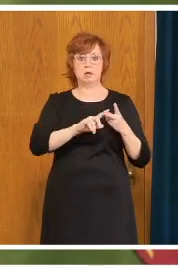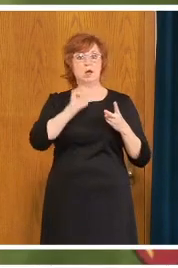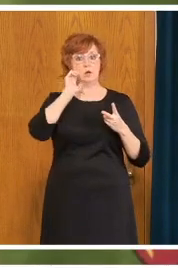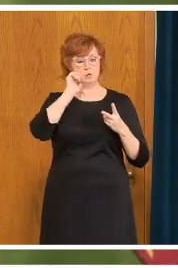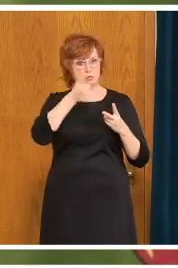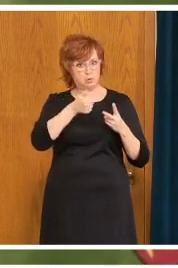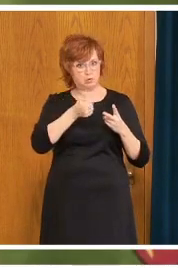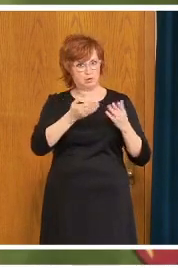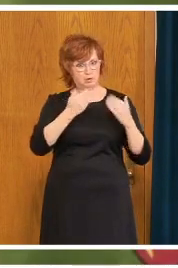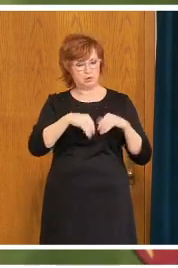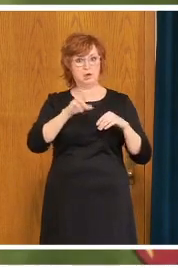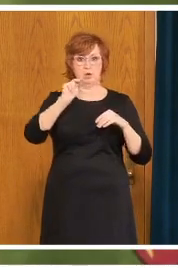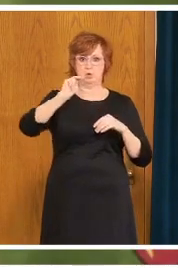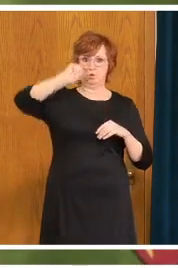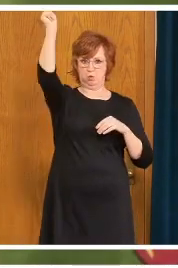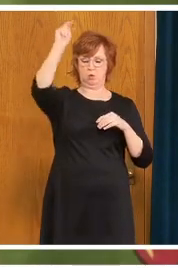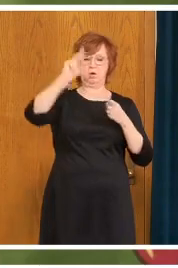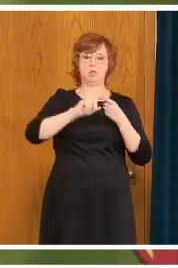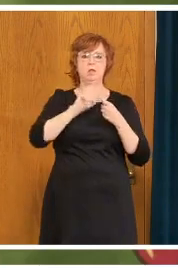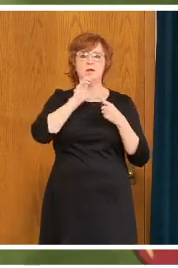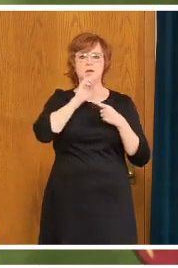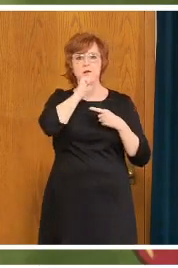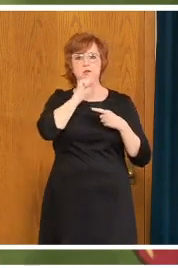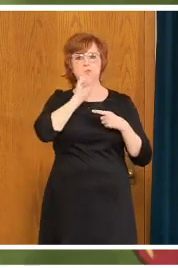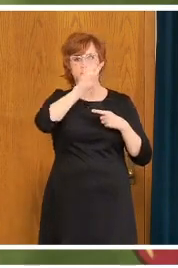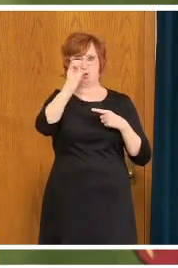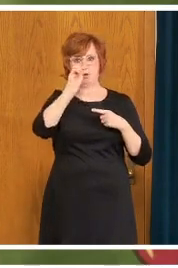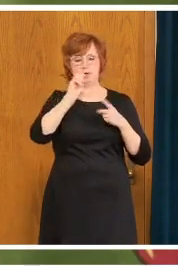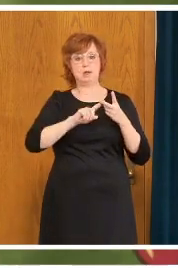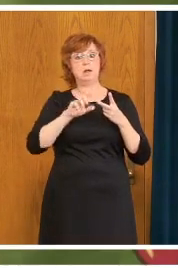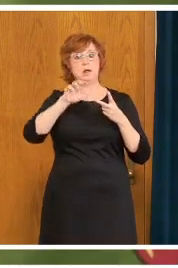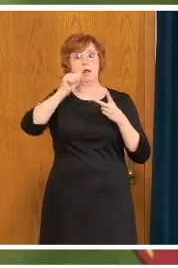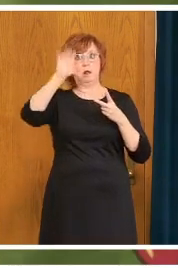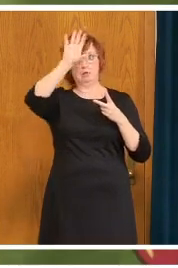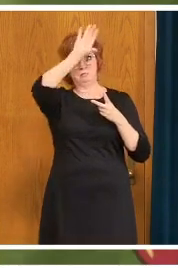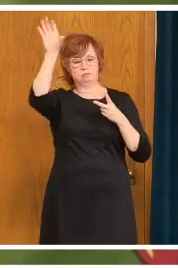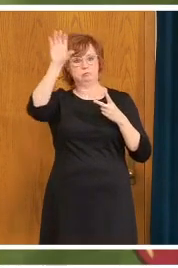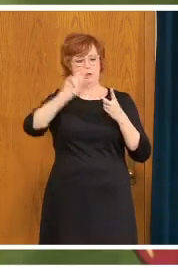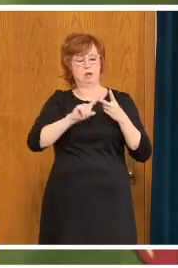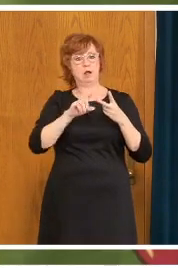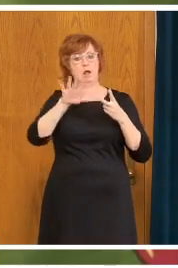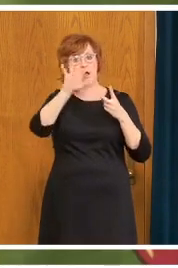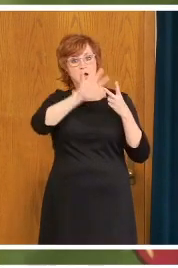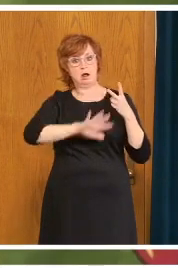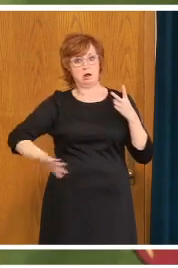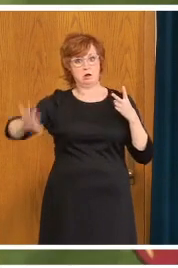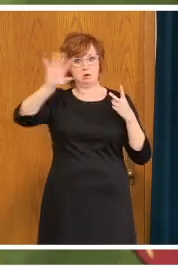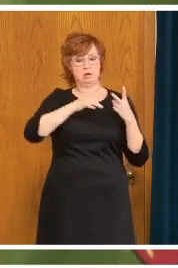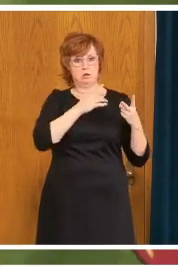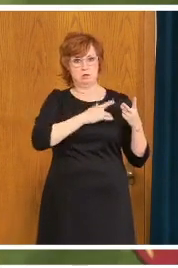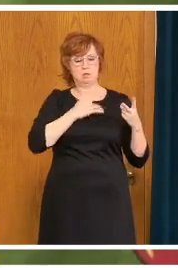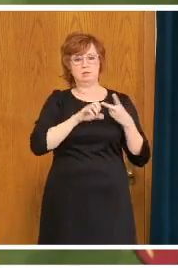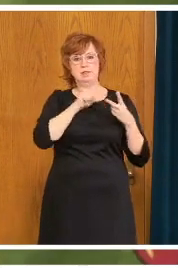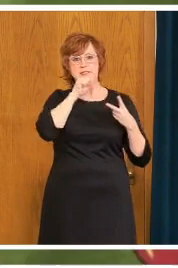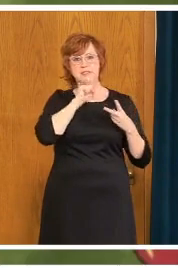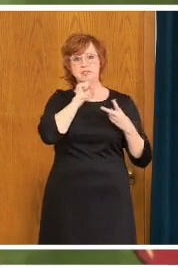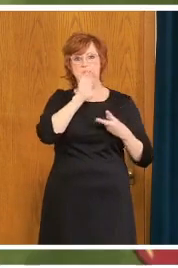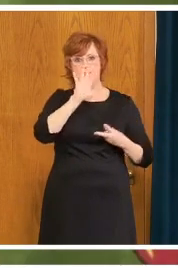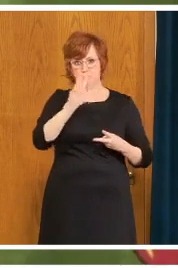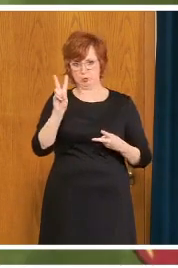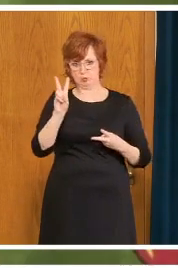lowered to 40 in the far north and 52 in the rest of the province. I know there is tremendous interest in